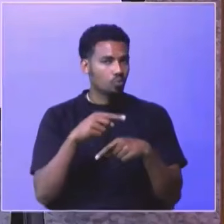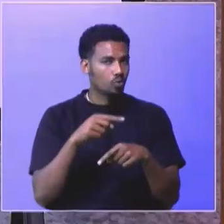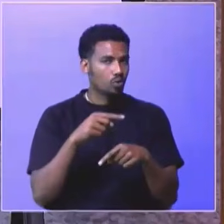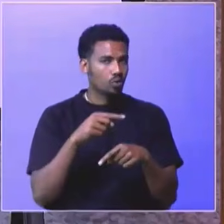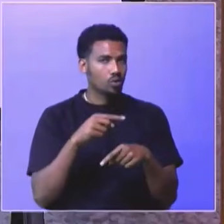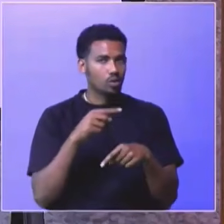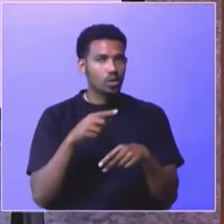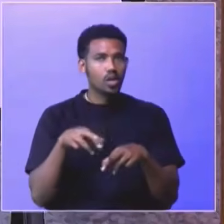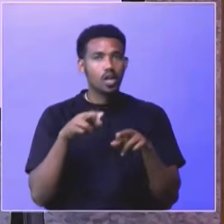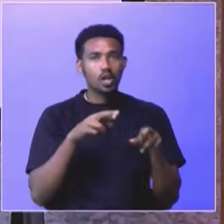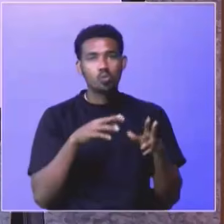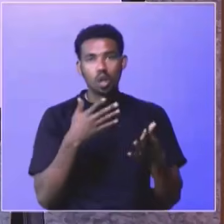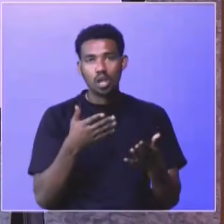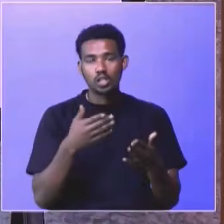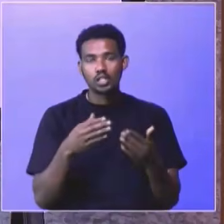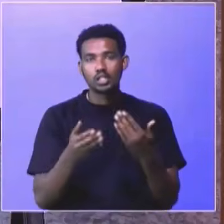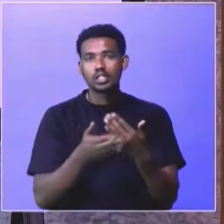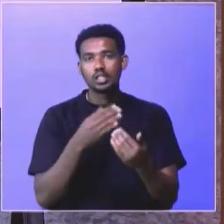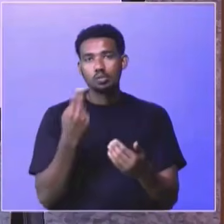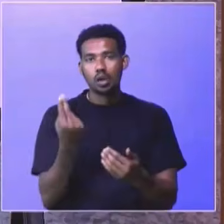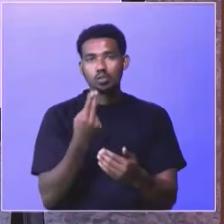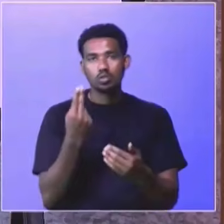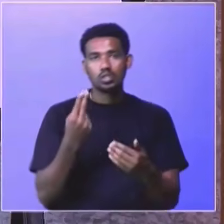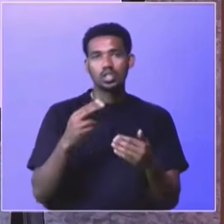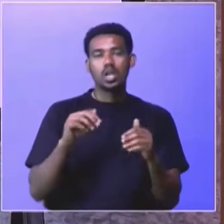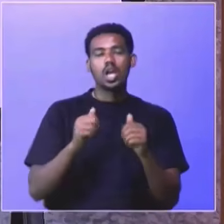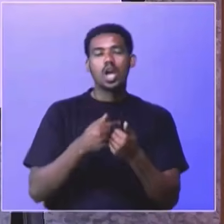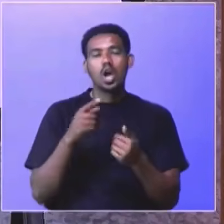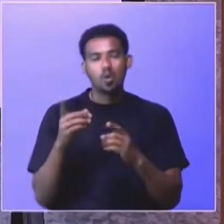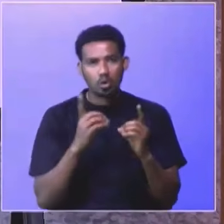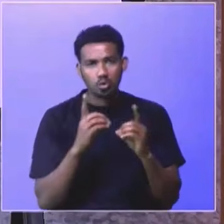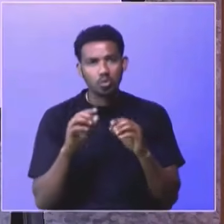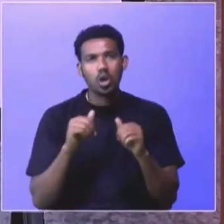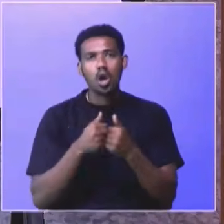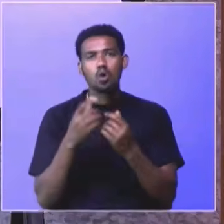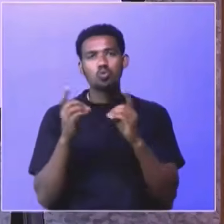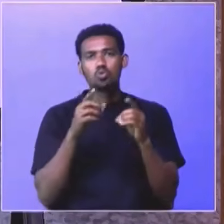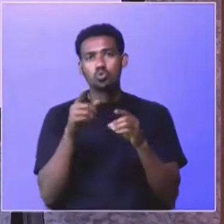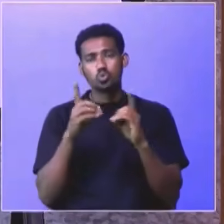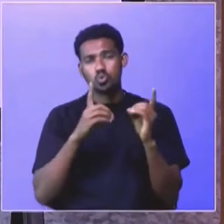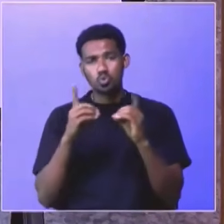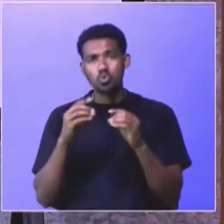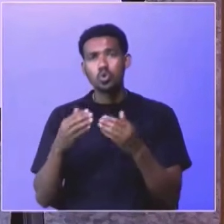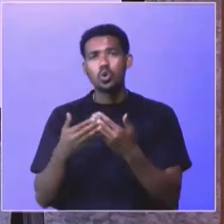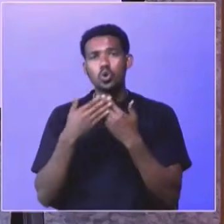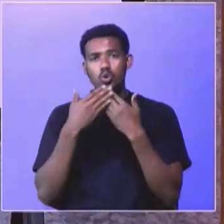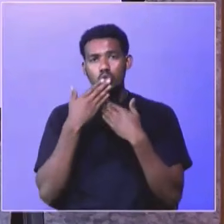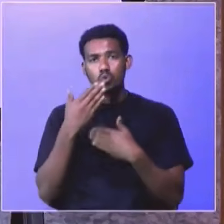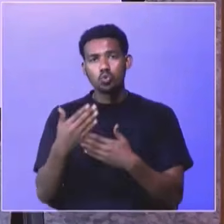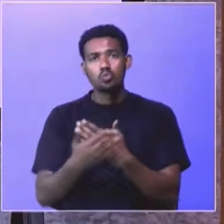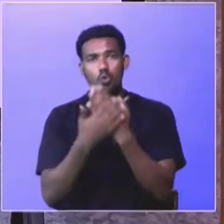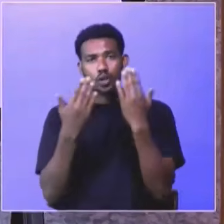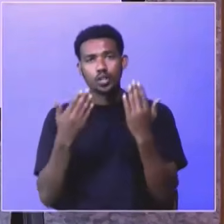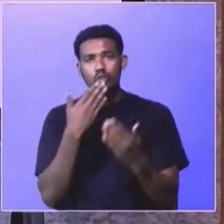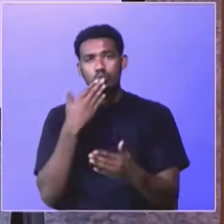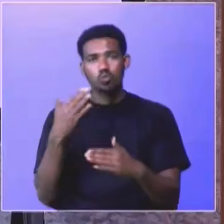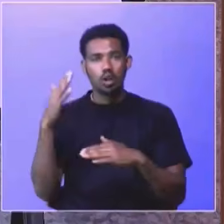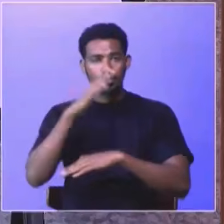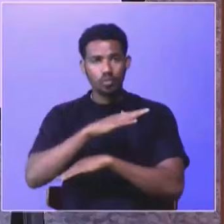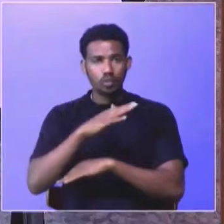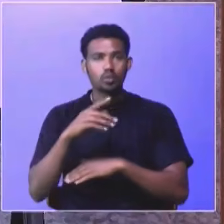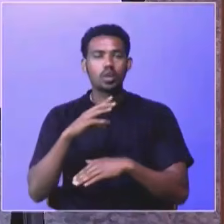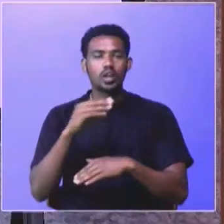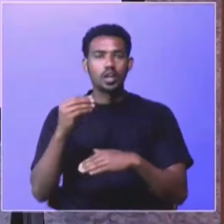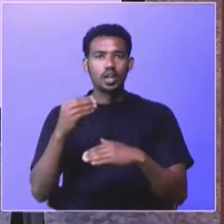method, easily by using how are you doing, how do you do, good morning, good afternoon, and good